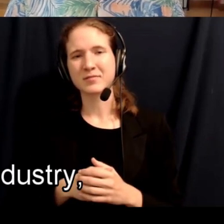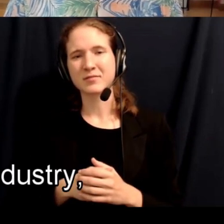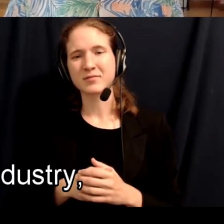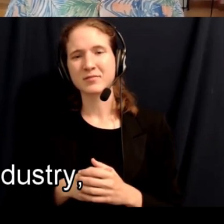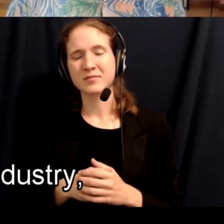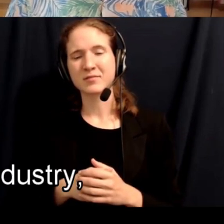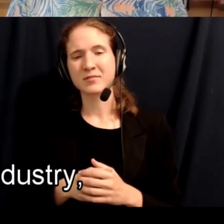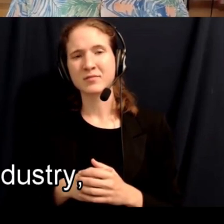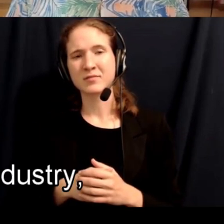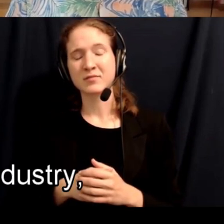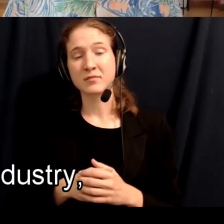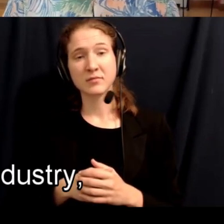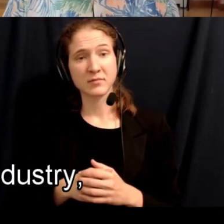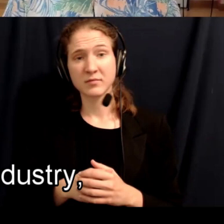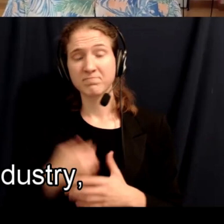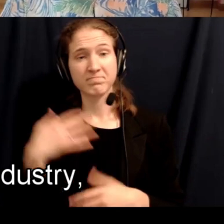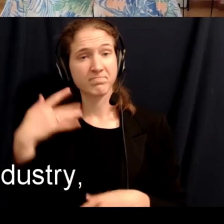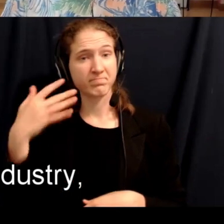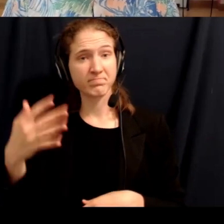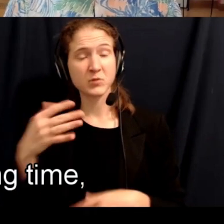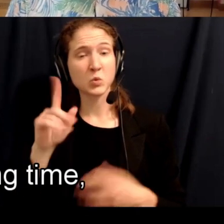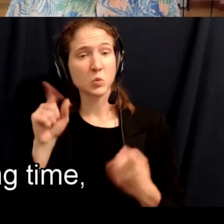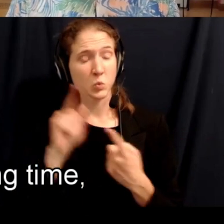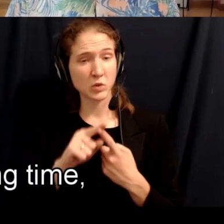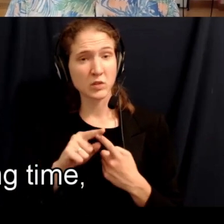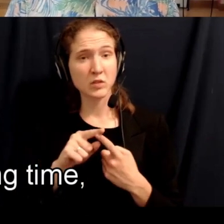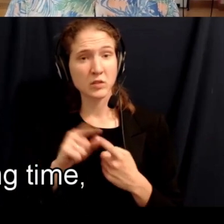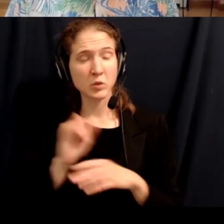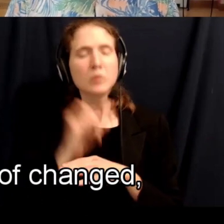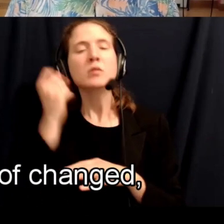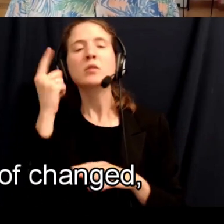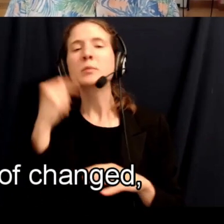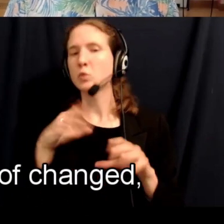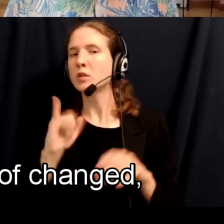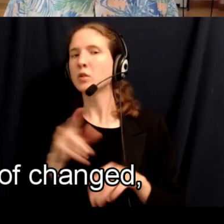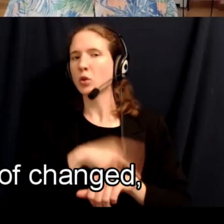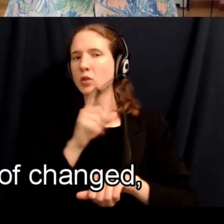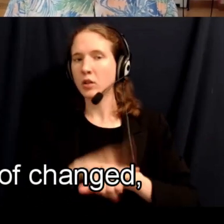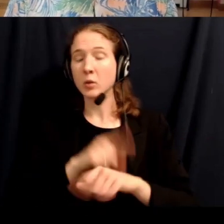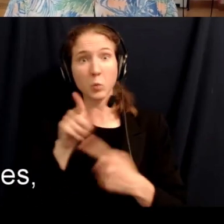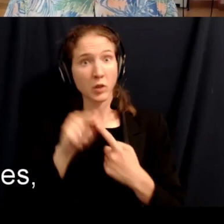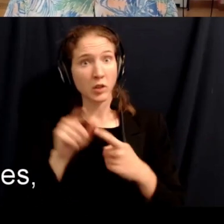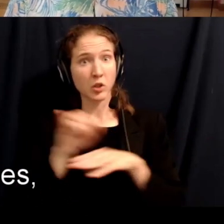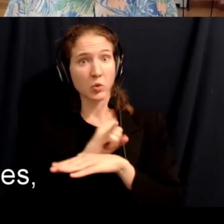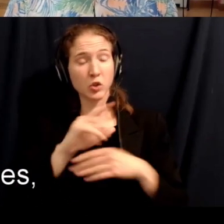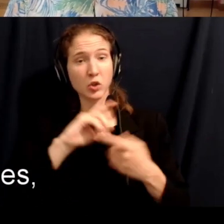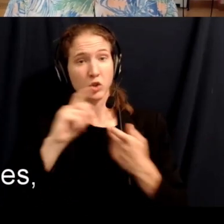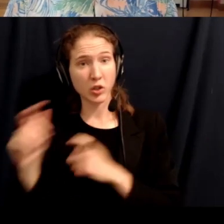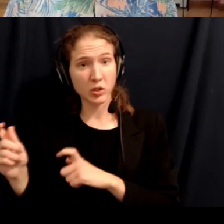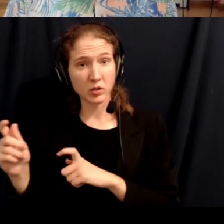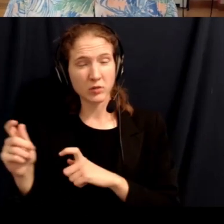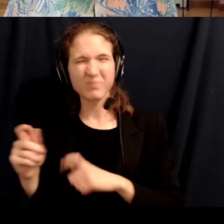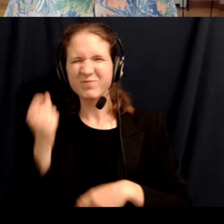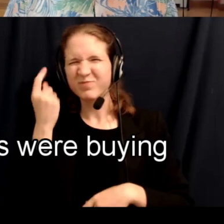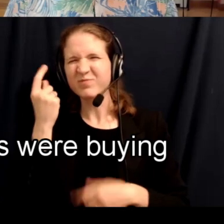and then when the industry, and I did this for a long time, so when the industry sort of changed, which it